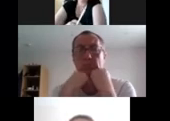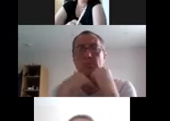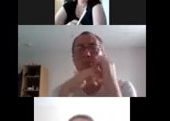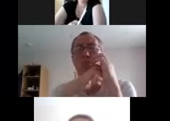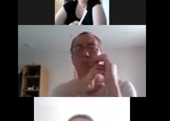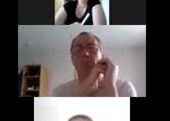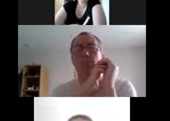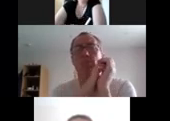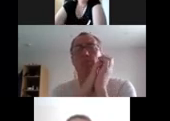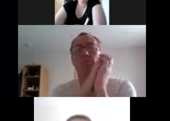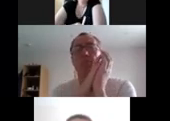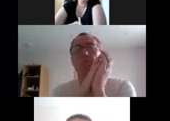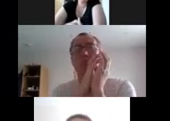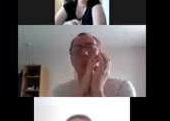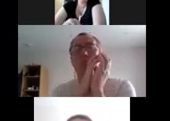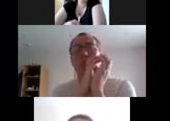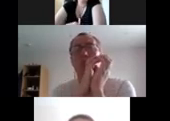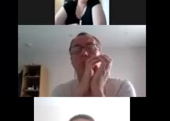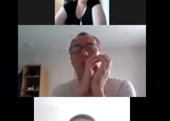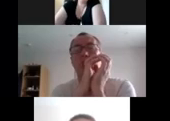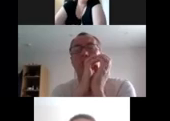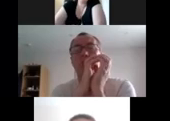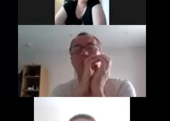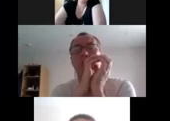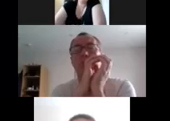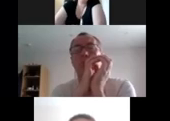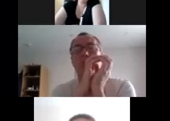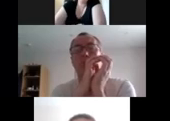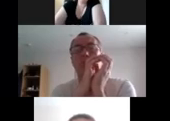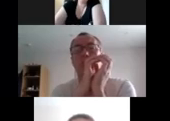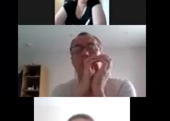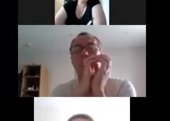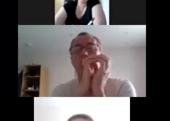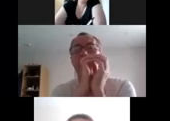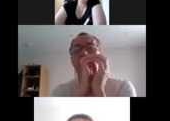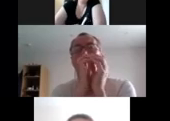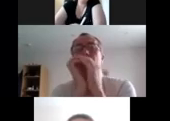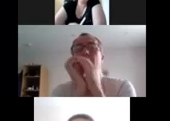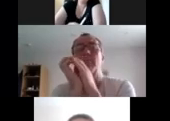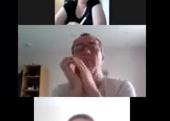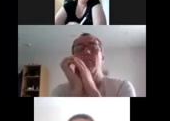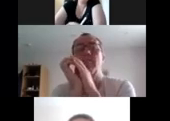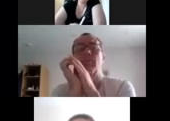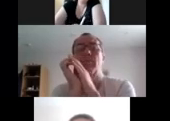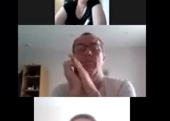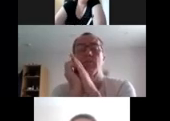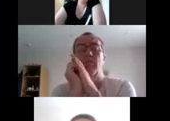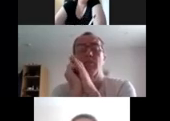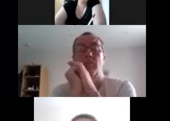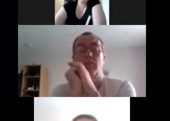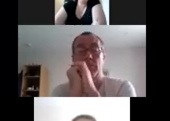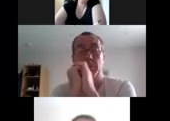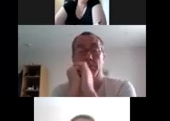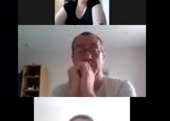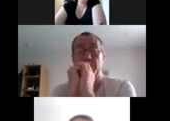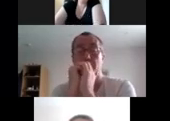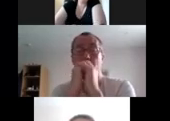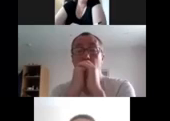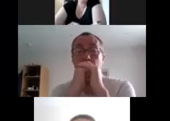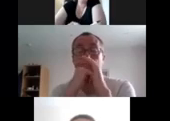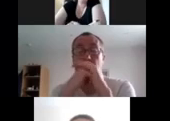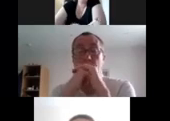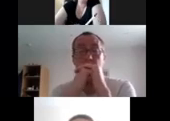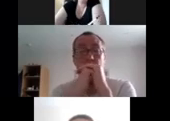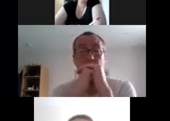been people that have had physical differences, often wheelchair disablement, etc., where it's not been easy to train people